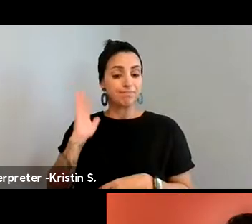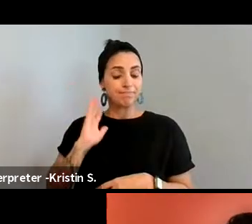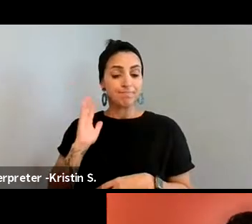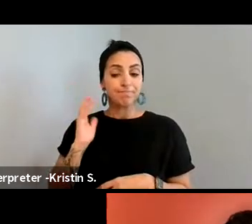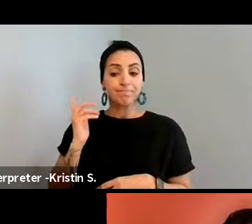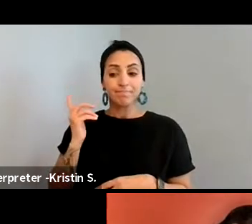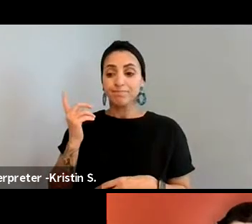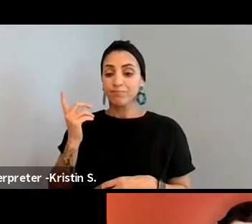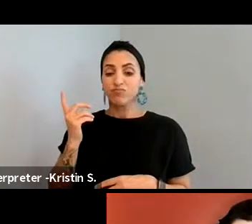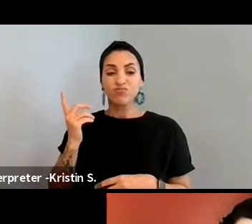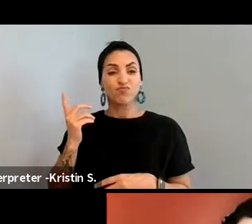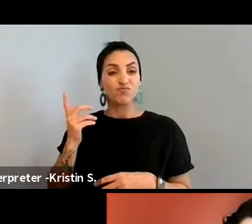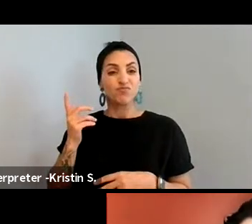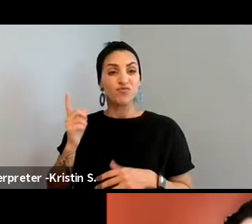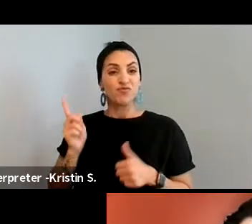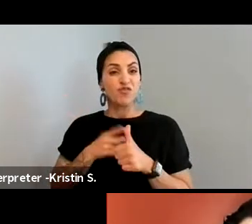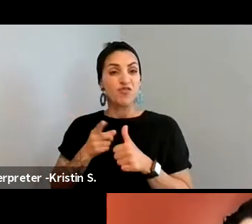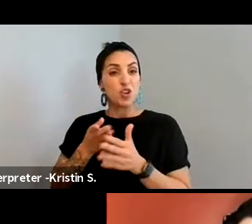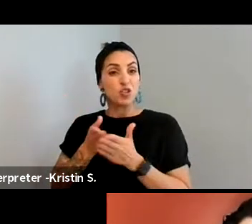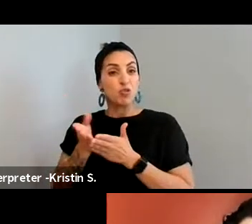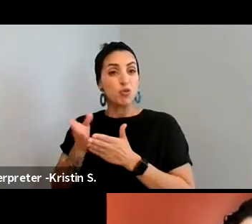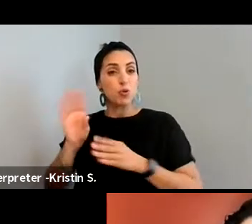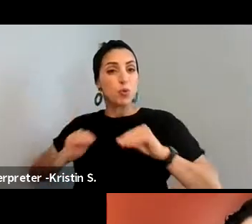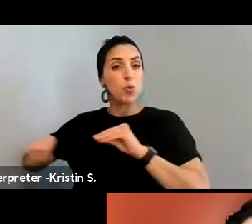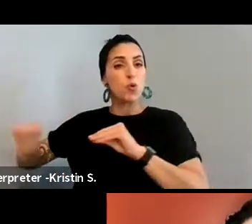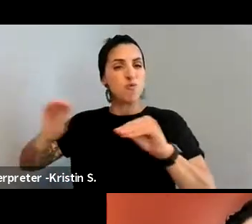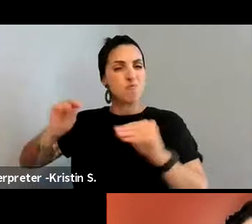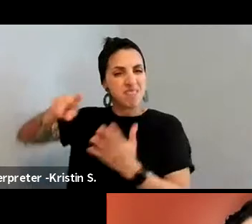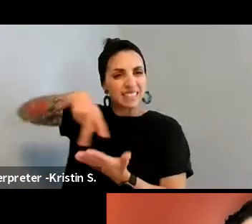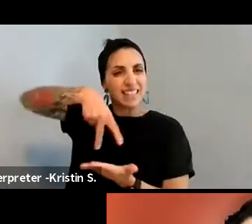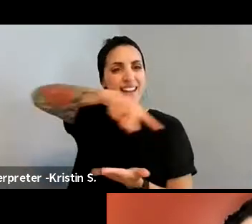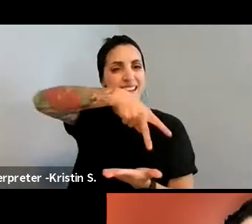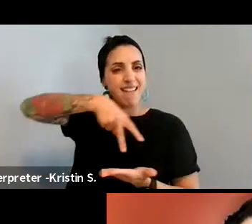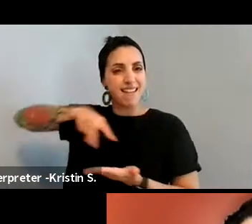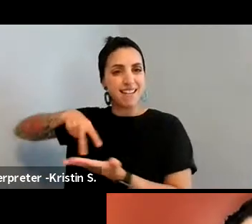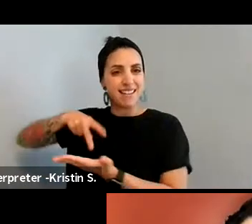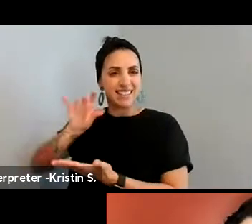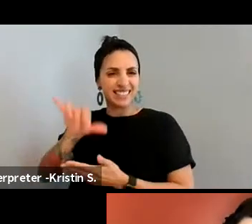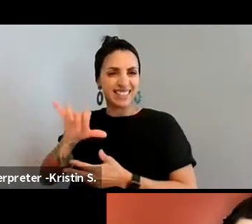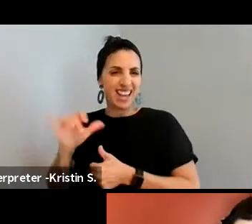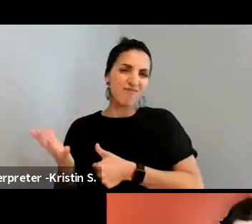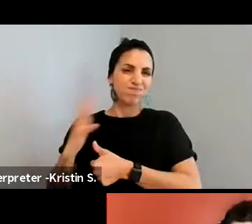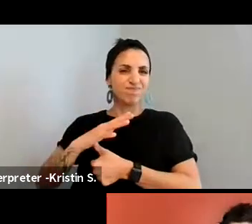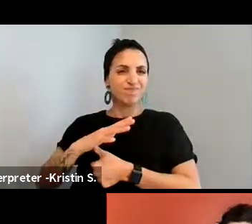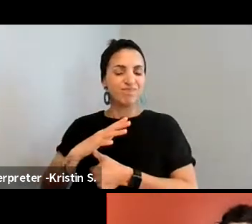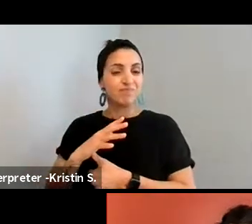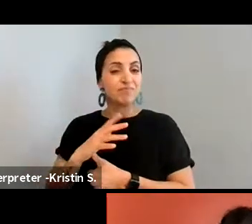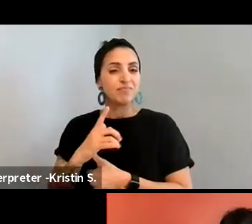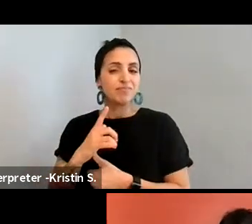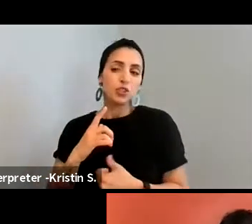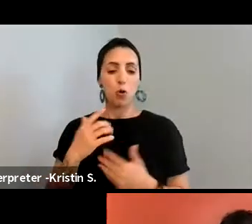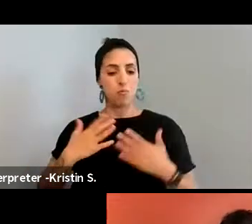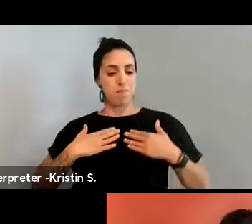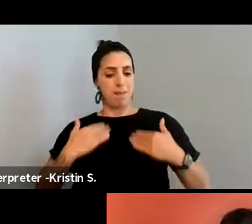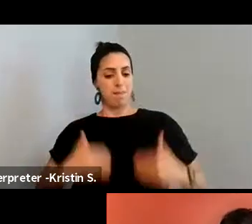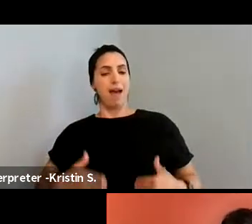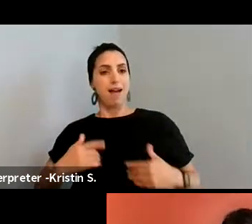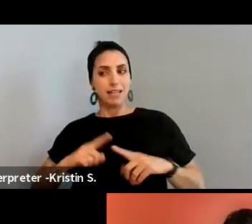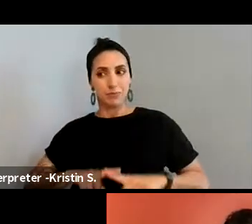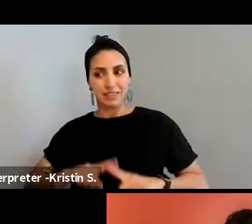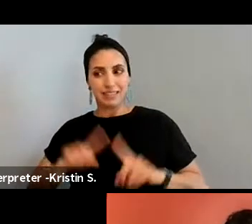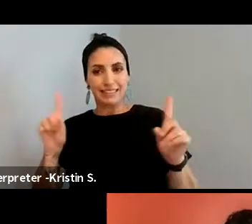practicing art through dance and through movement, which, looked a little different in my body in space.